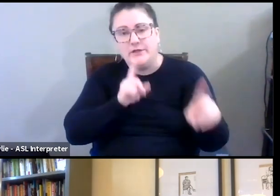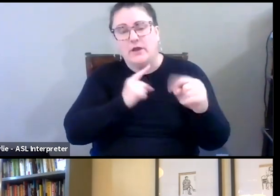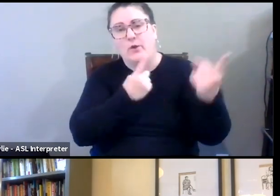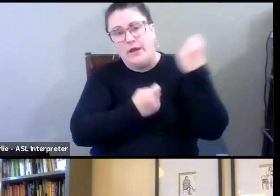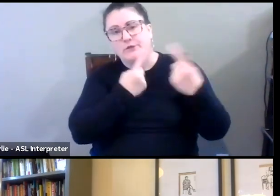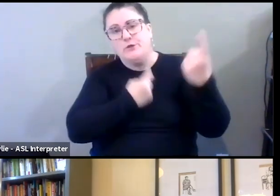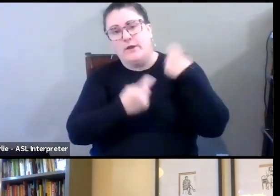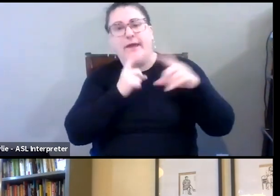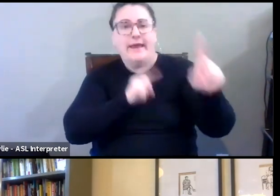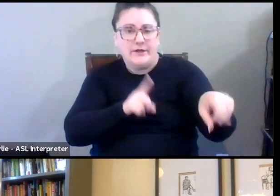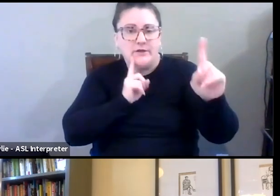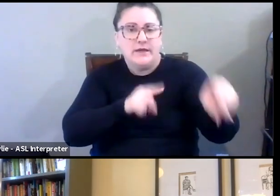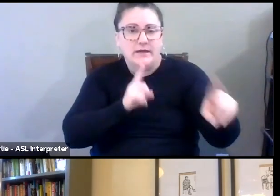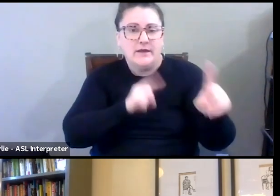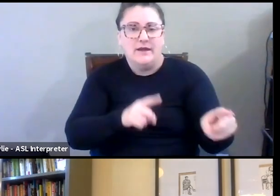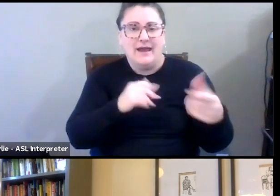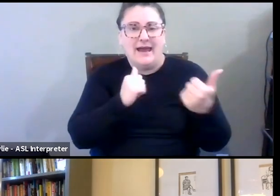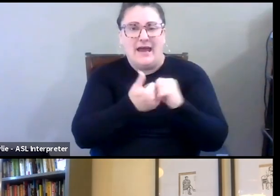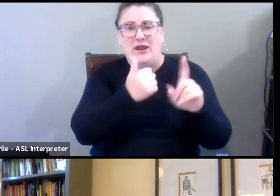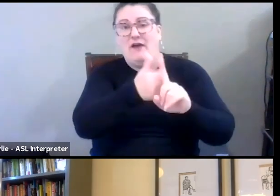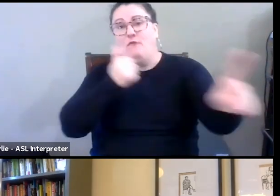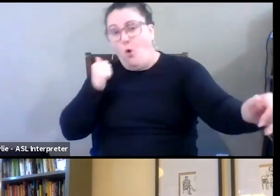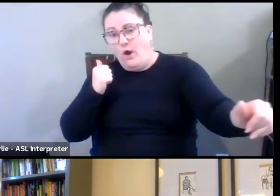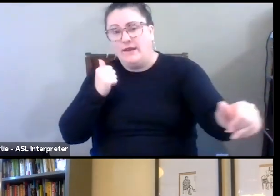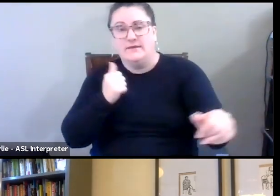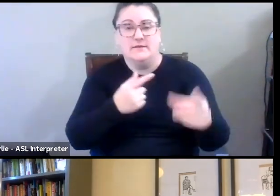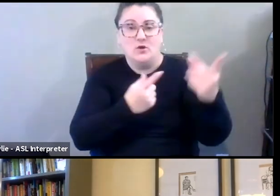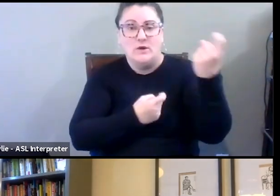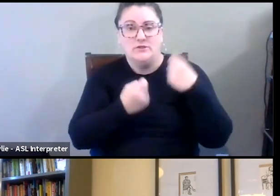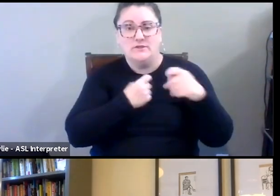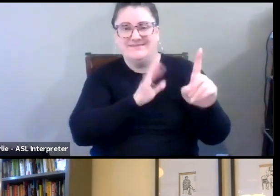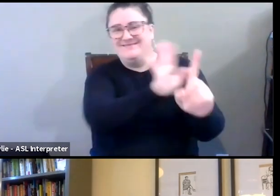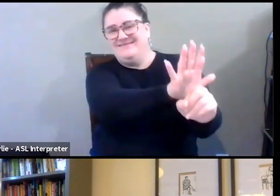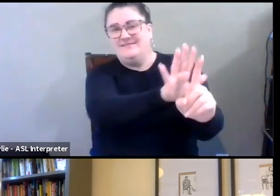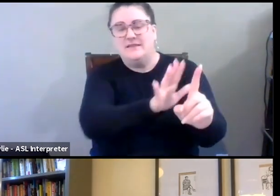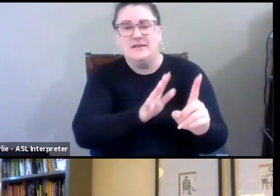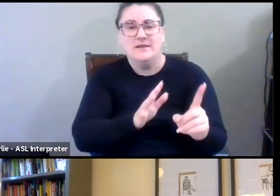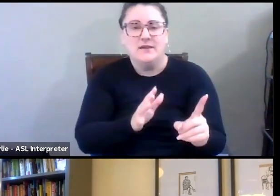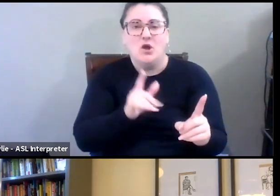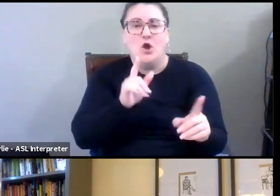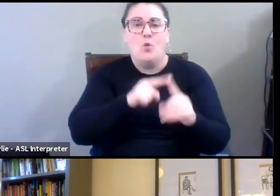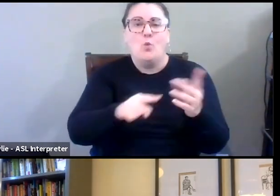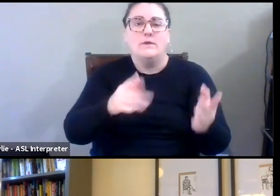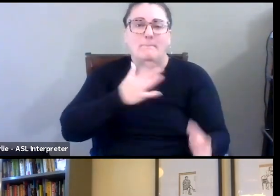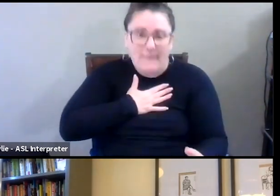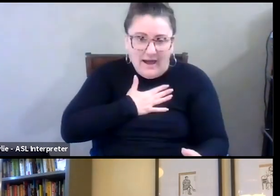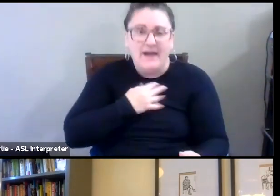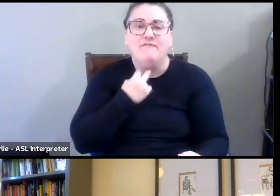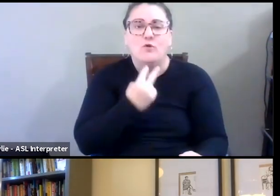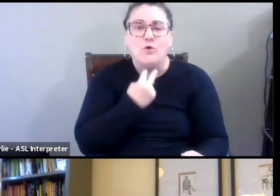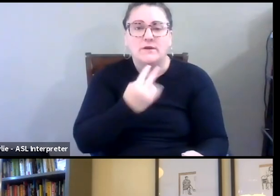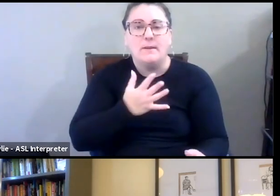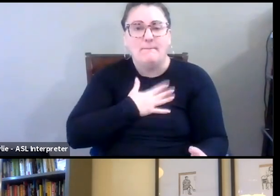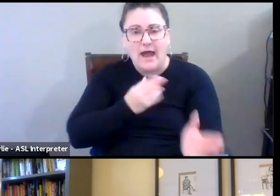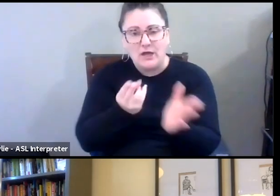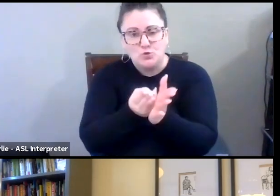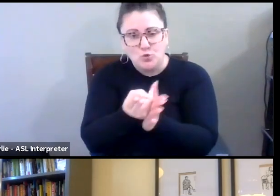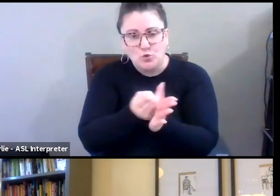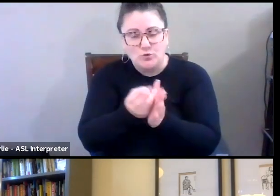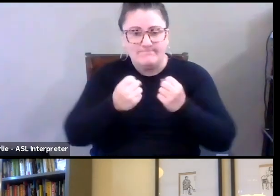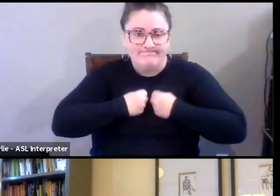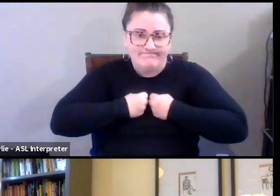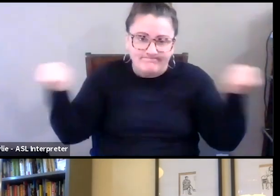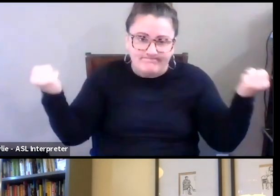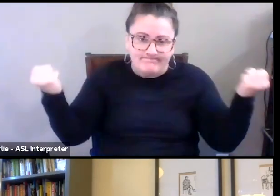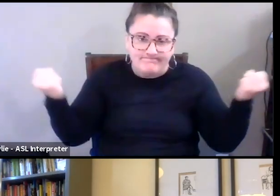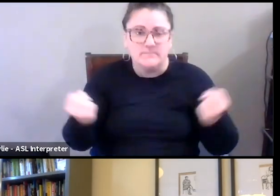also trying to find your way out of answering the questions, you never get to what is your own voice. You never get to what is your own truth. And so much of